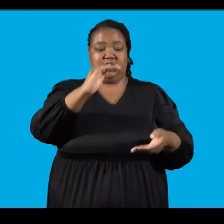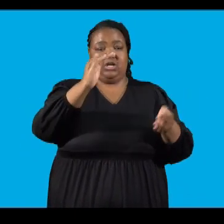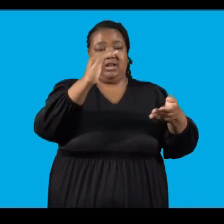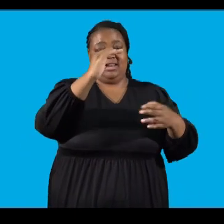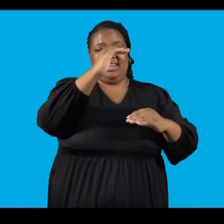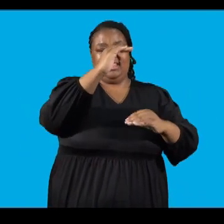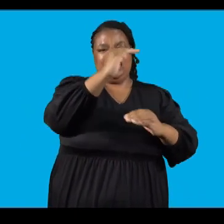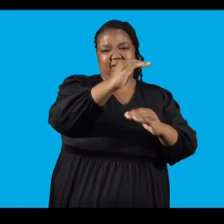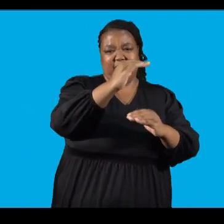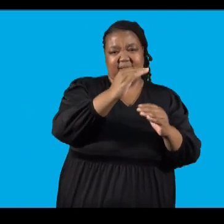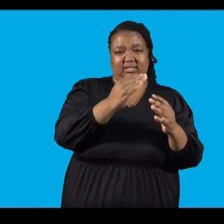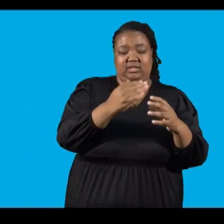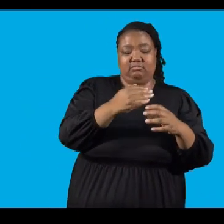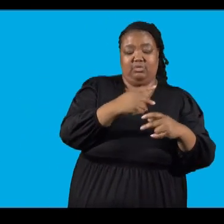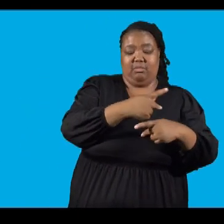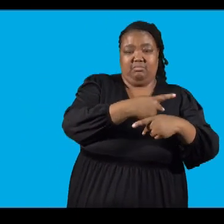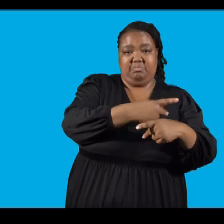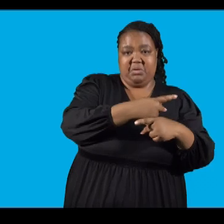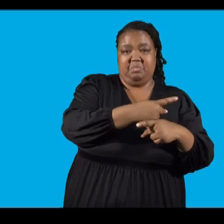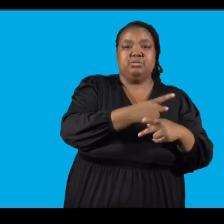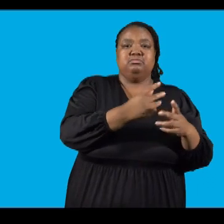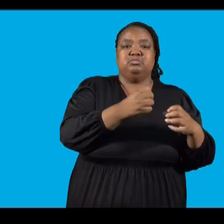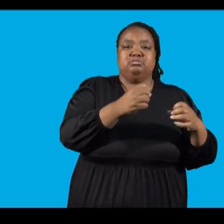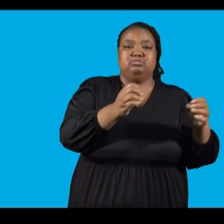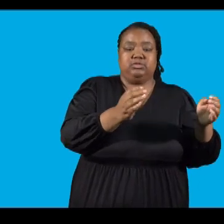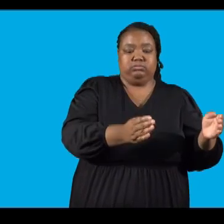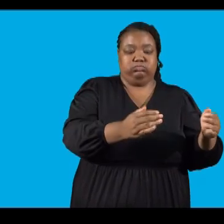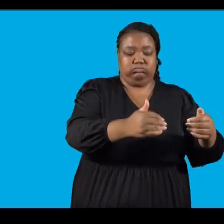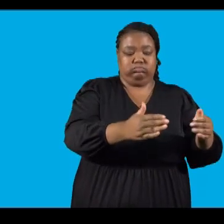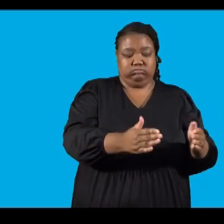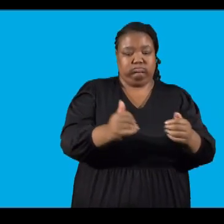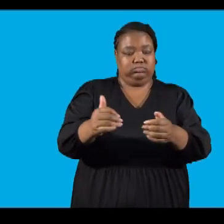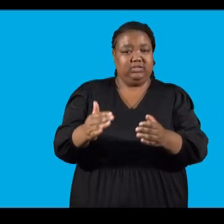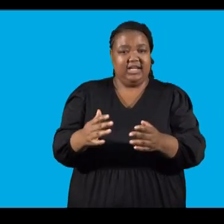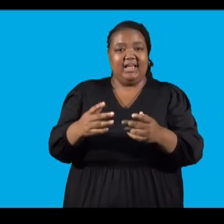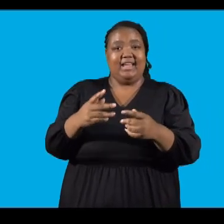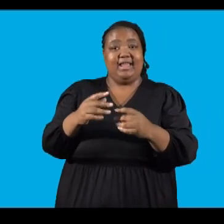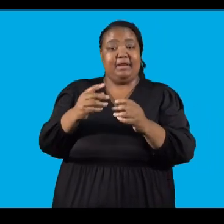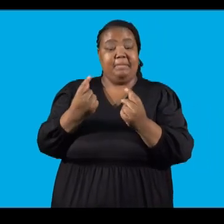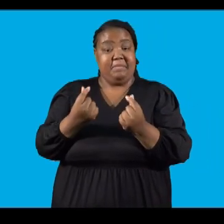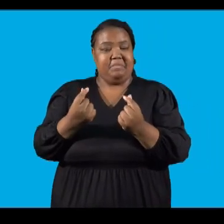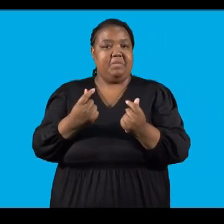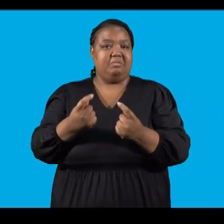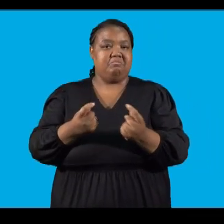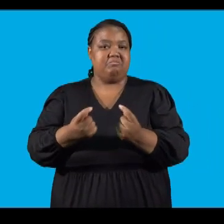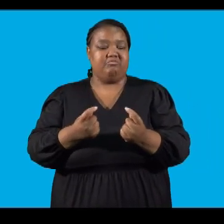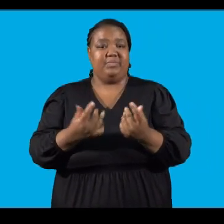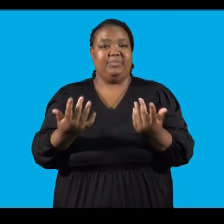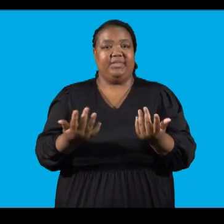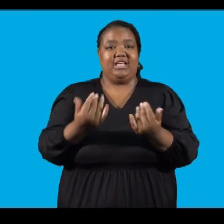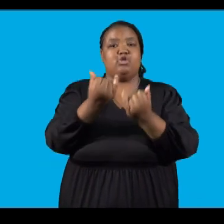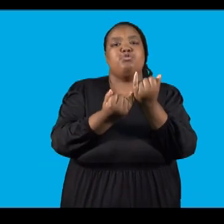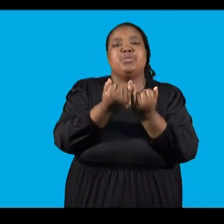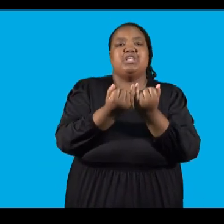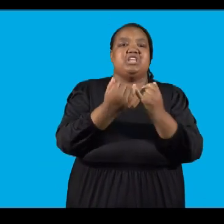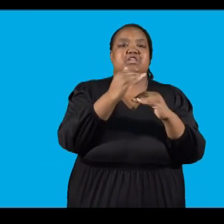limit quantity and fix prices. You can also say to limit competition amongst